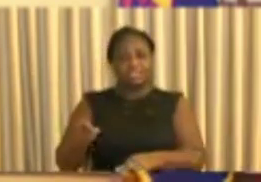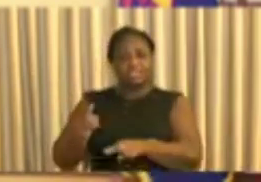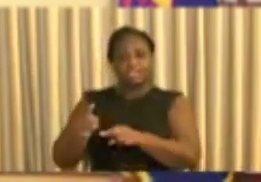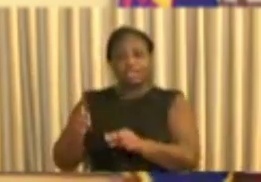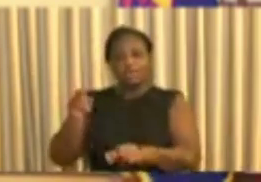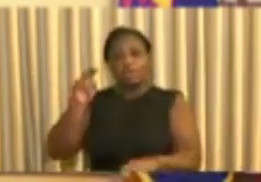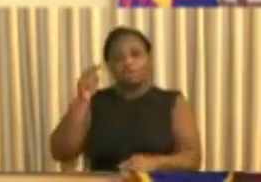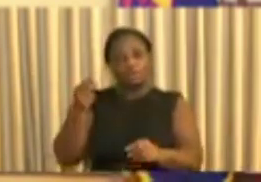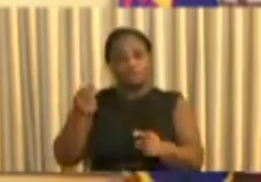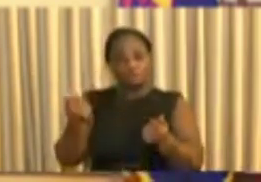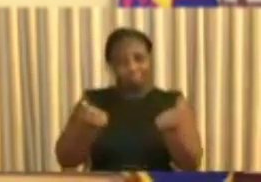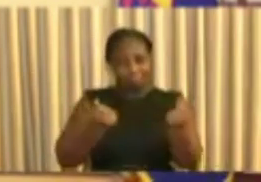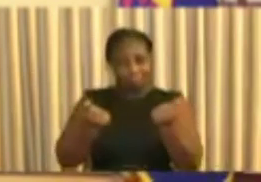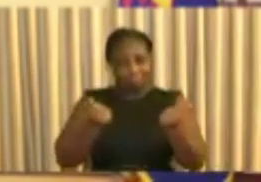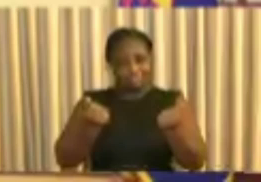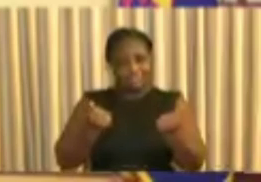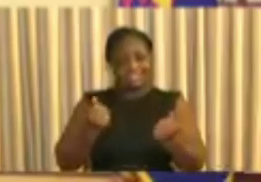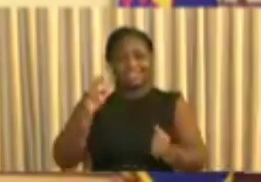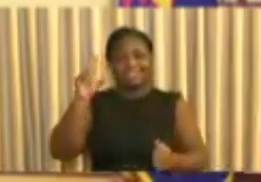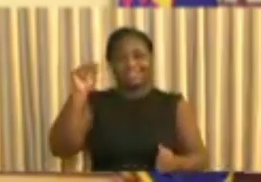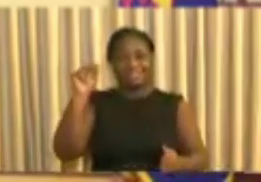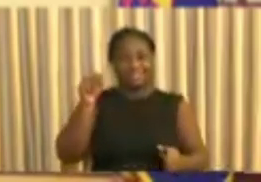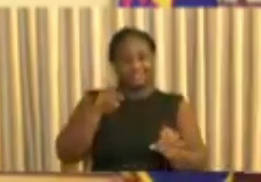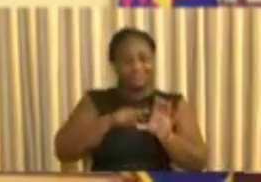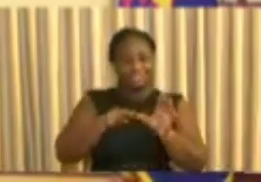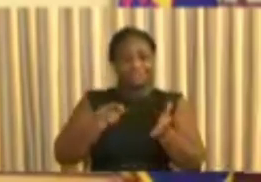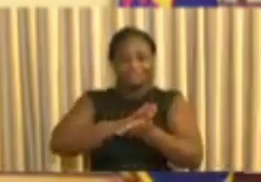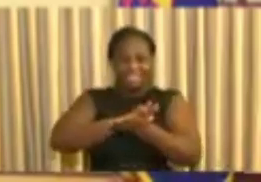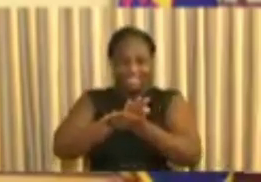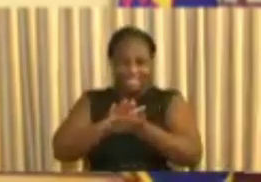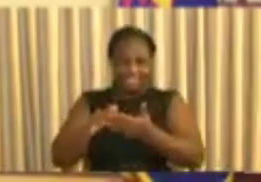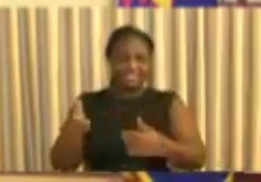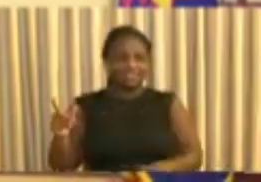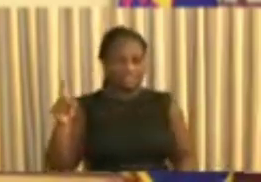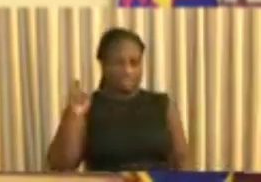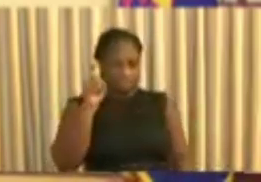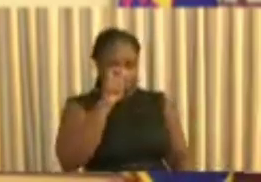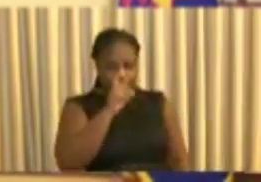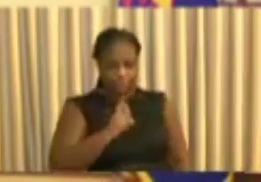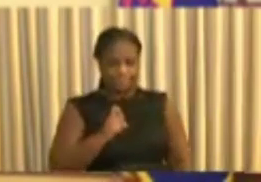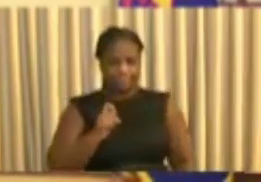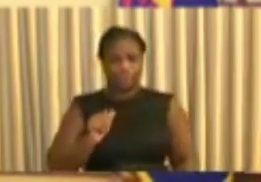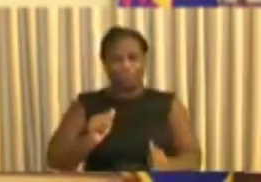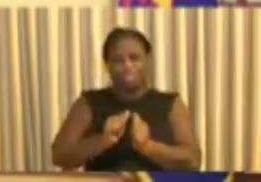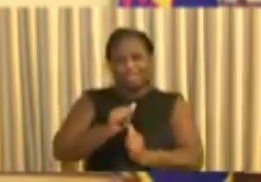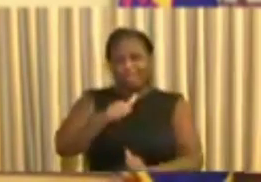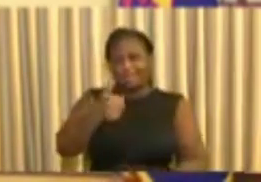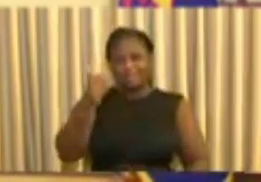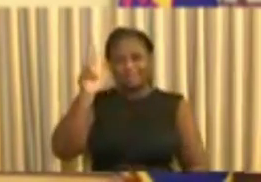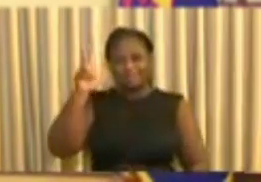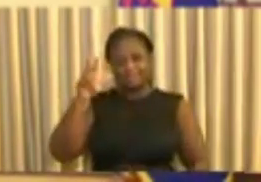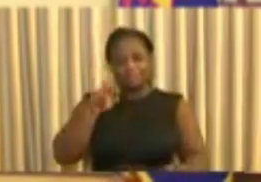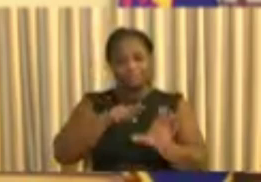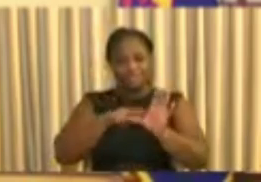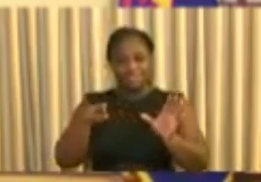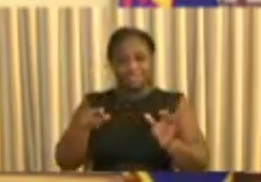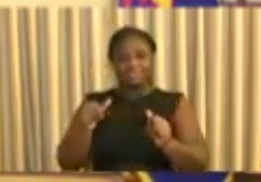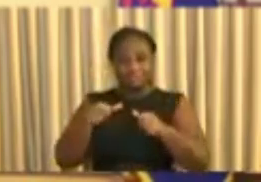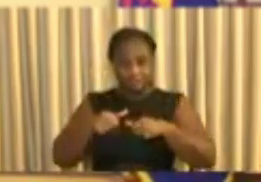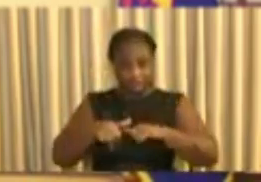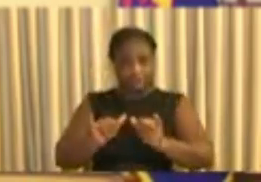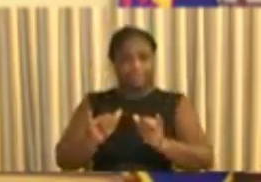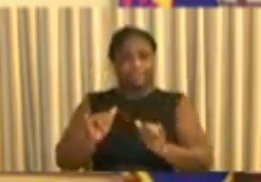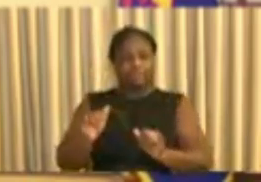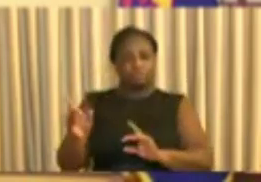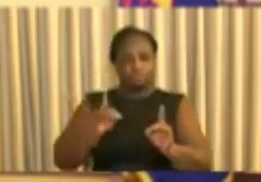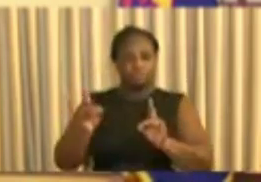in 13 regions have been cleaned and sprayed, with the three other regions set to follow